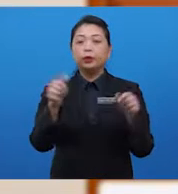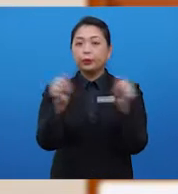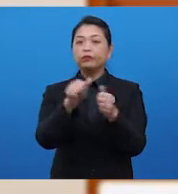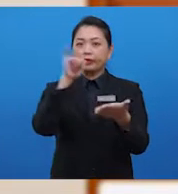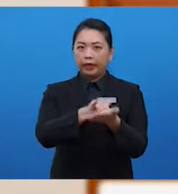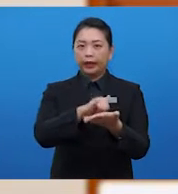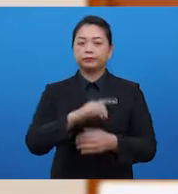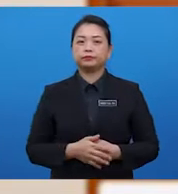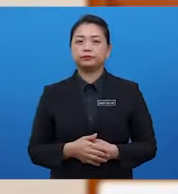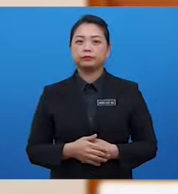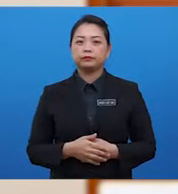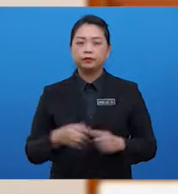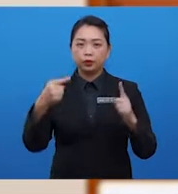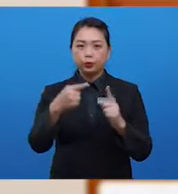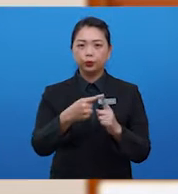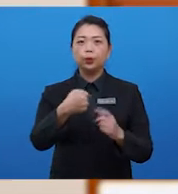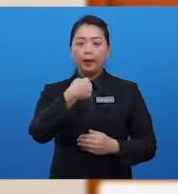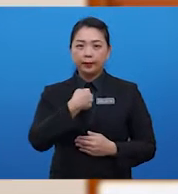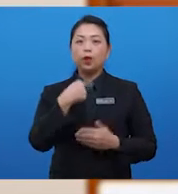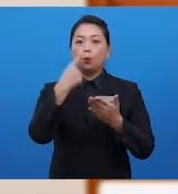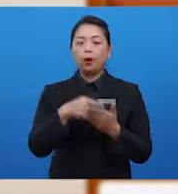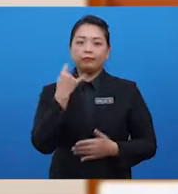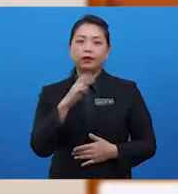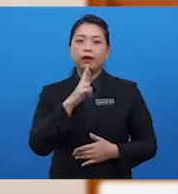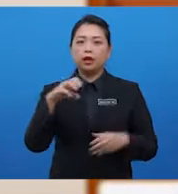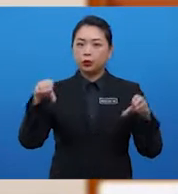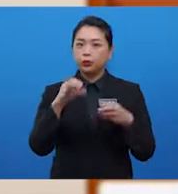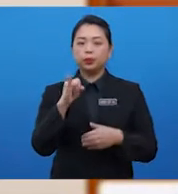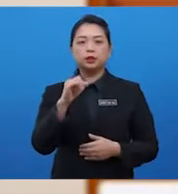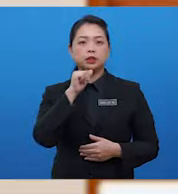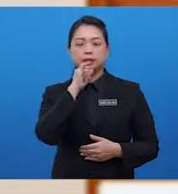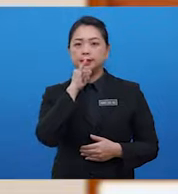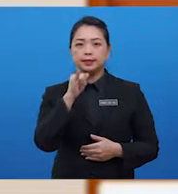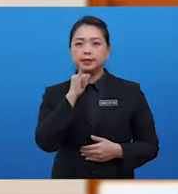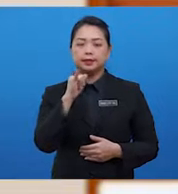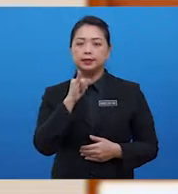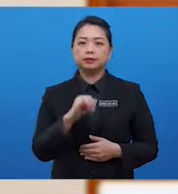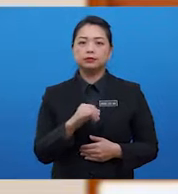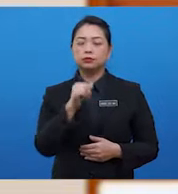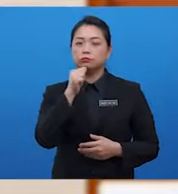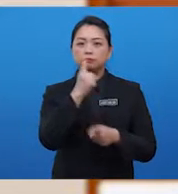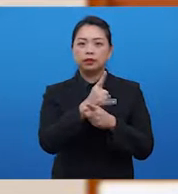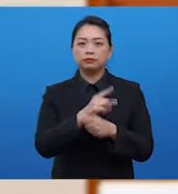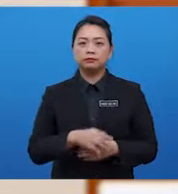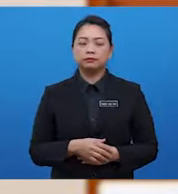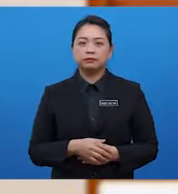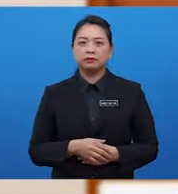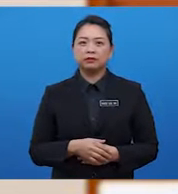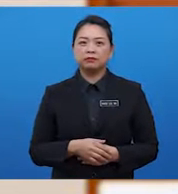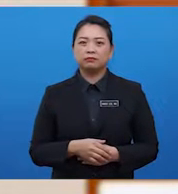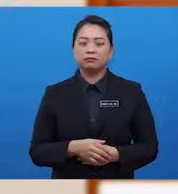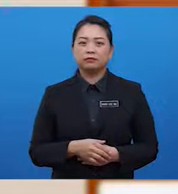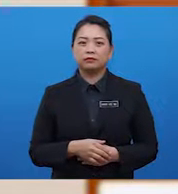says, "To me, what they are doing seems like harassment. teasing is a playful banter